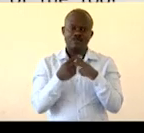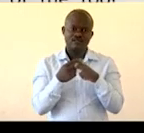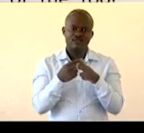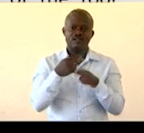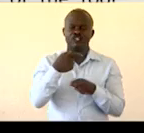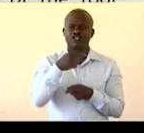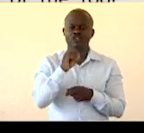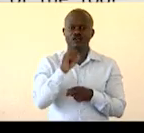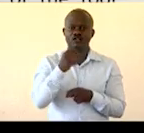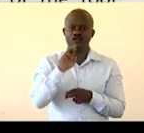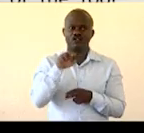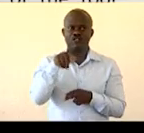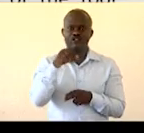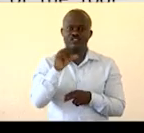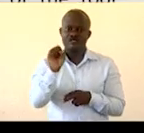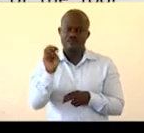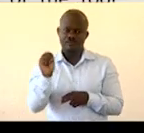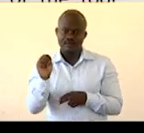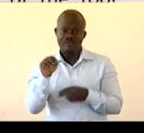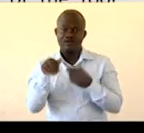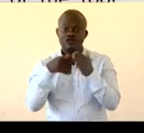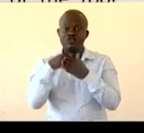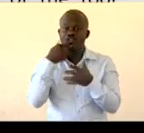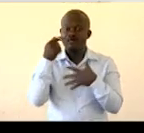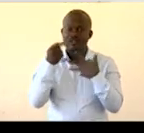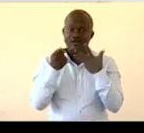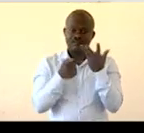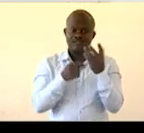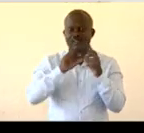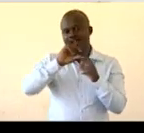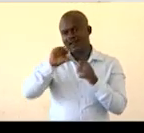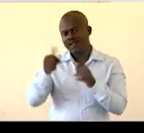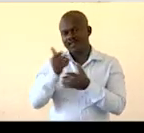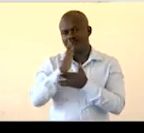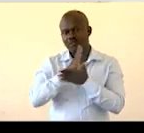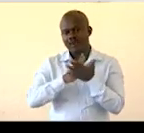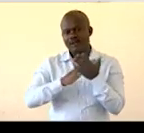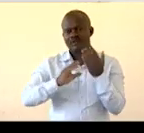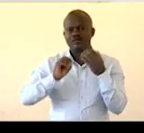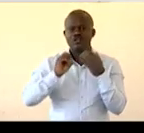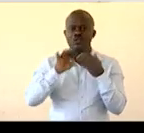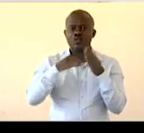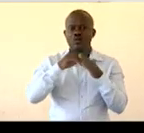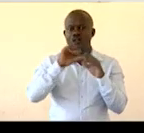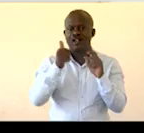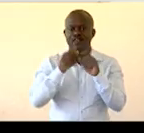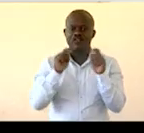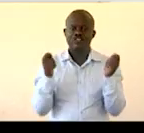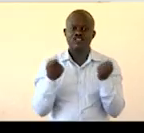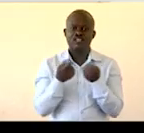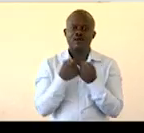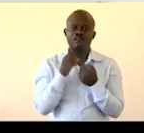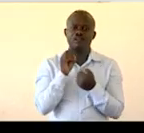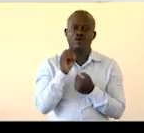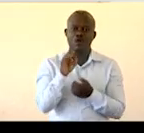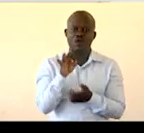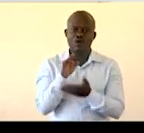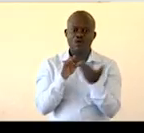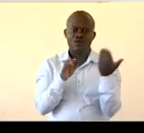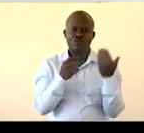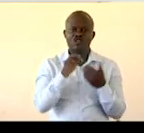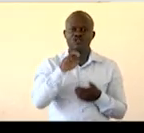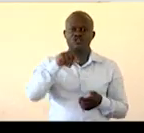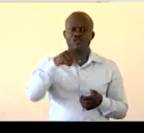geotropism. So that is another part or another type of